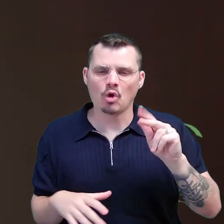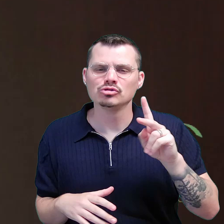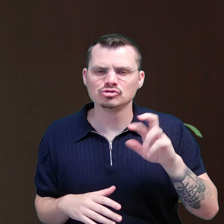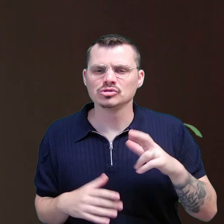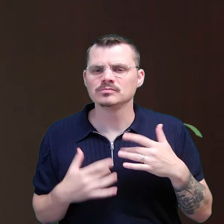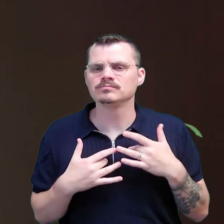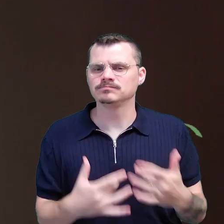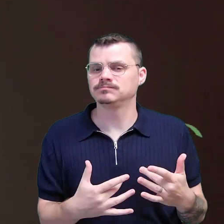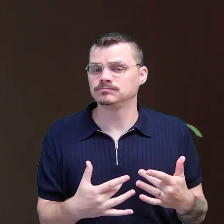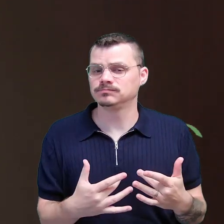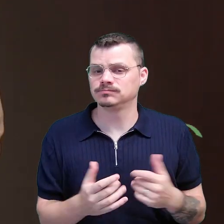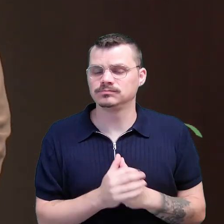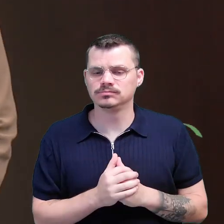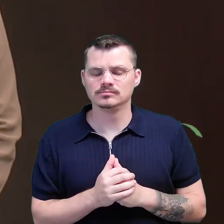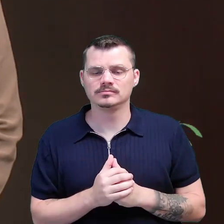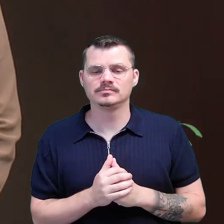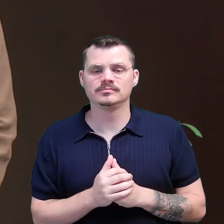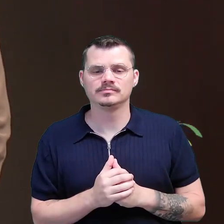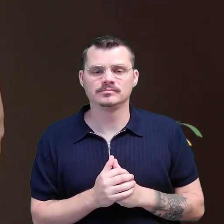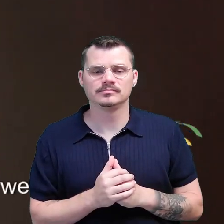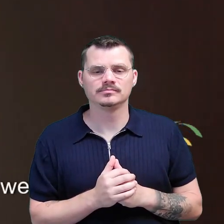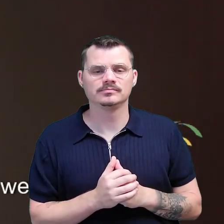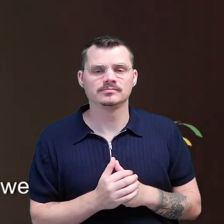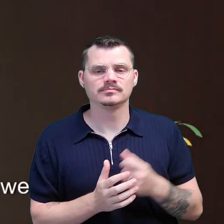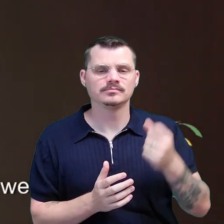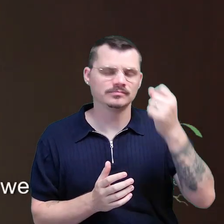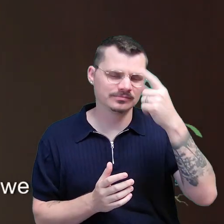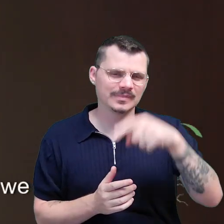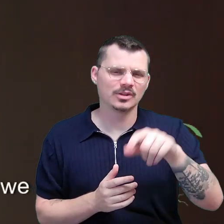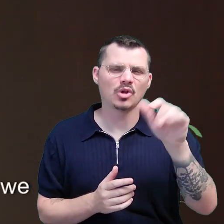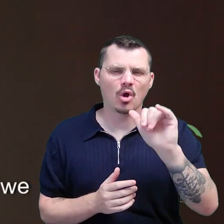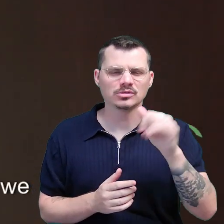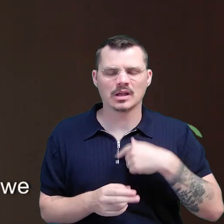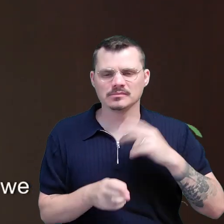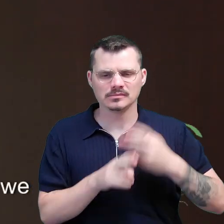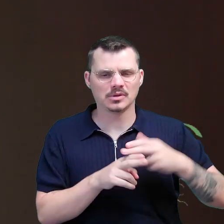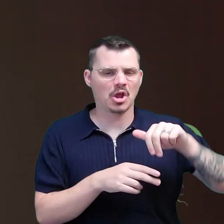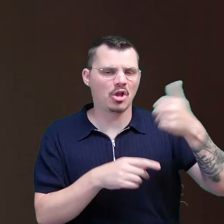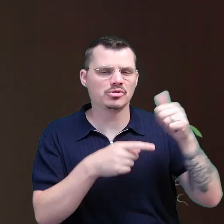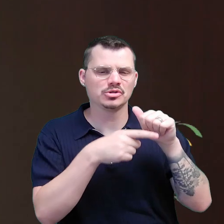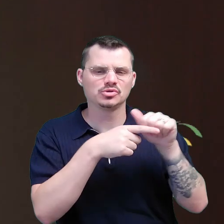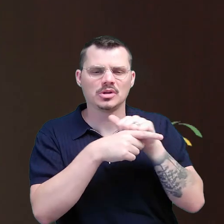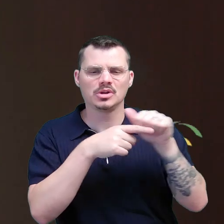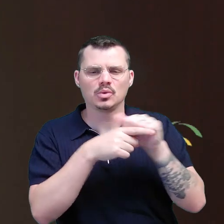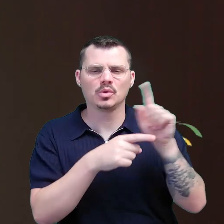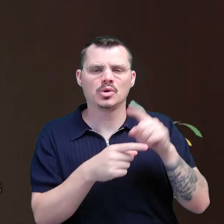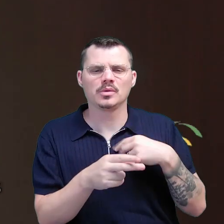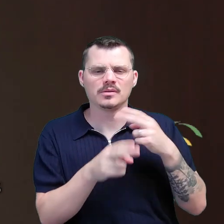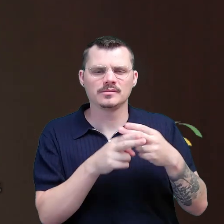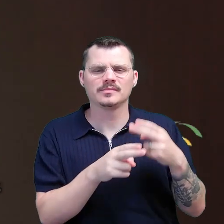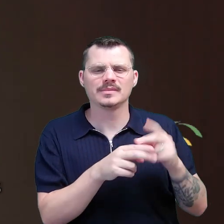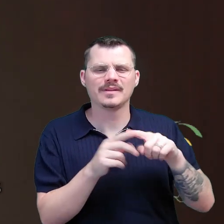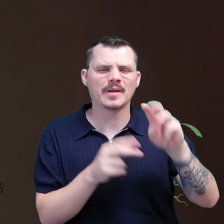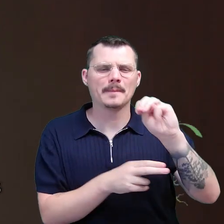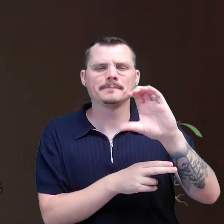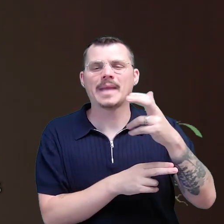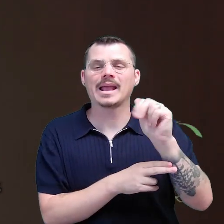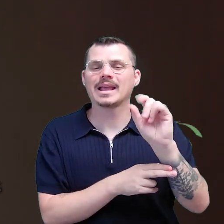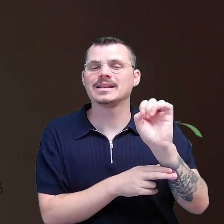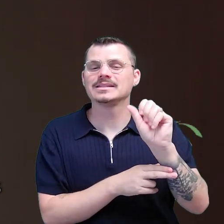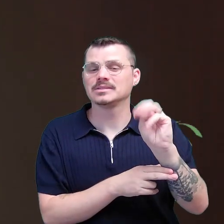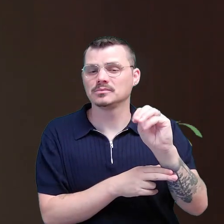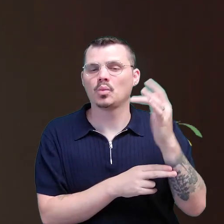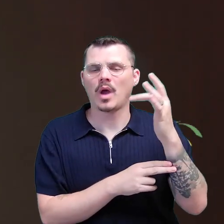time. The thing was, and this goes to the other seminar where we talk about mechanisms by which